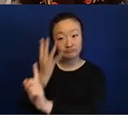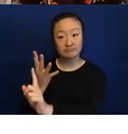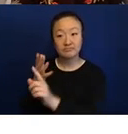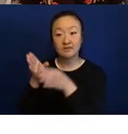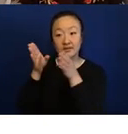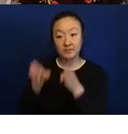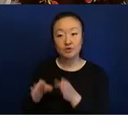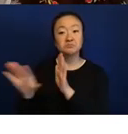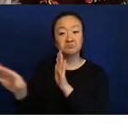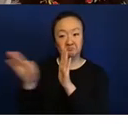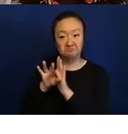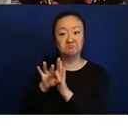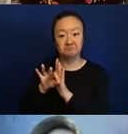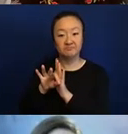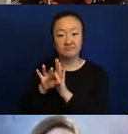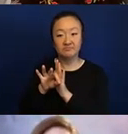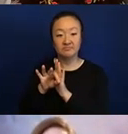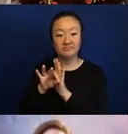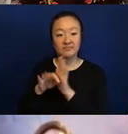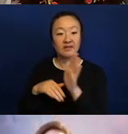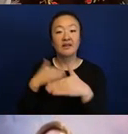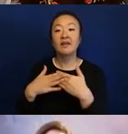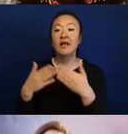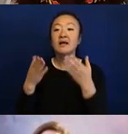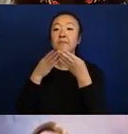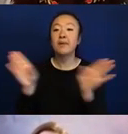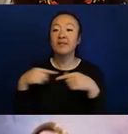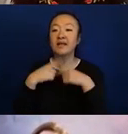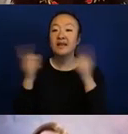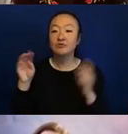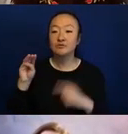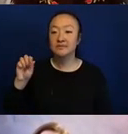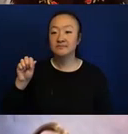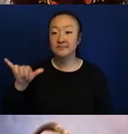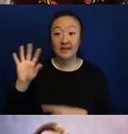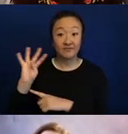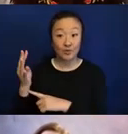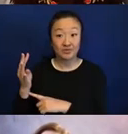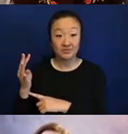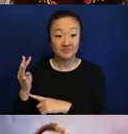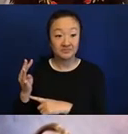selected fellow, followed by a public announcement on May 4th.